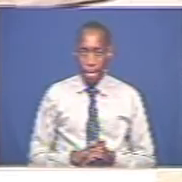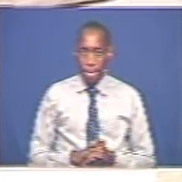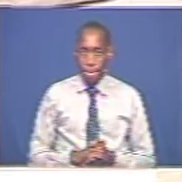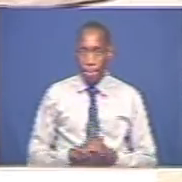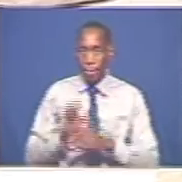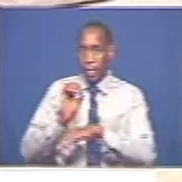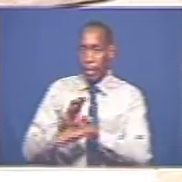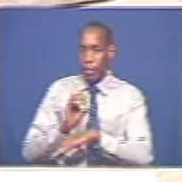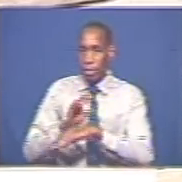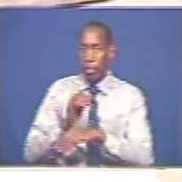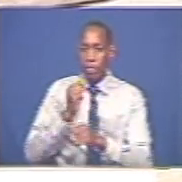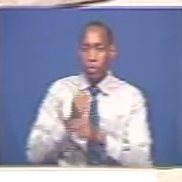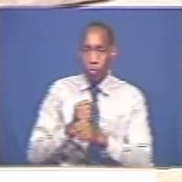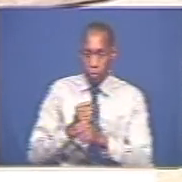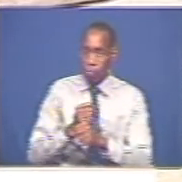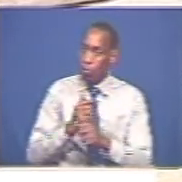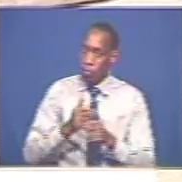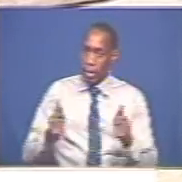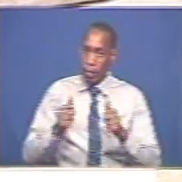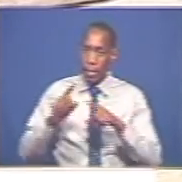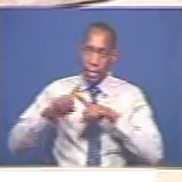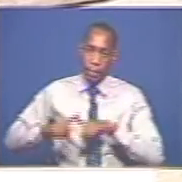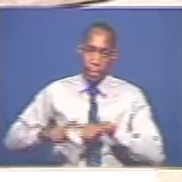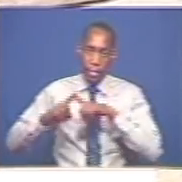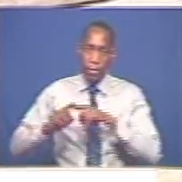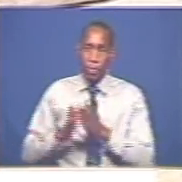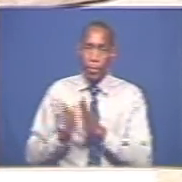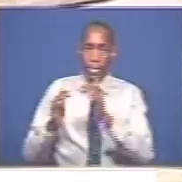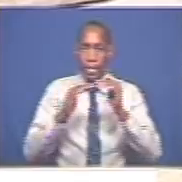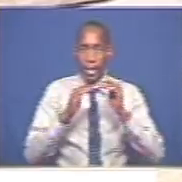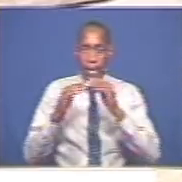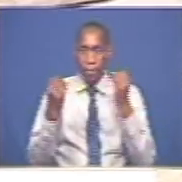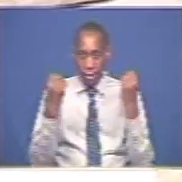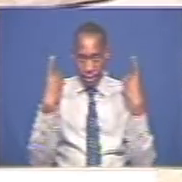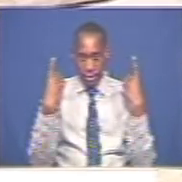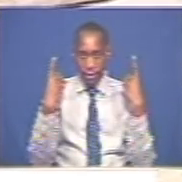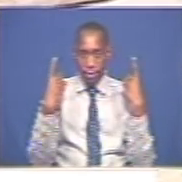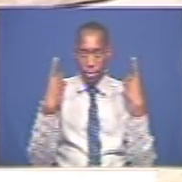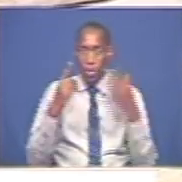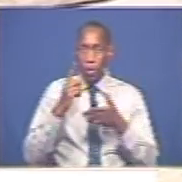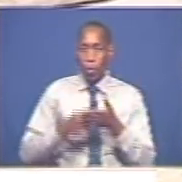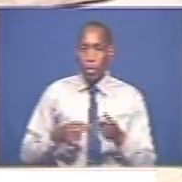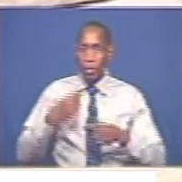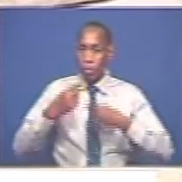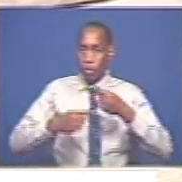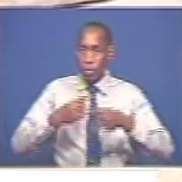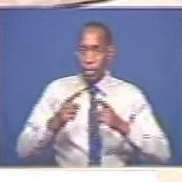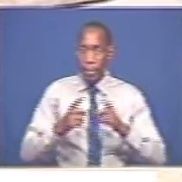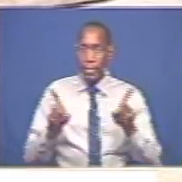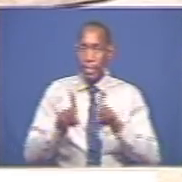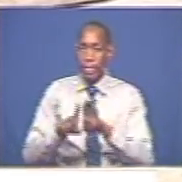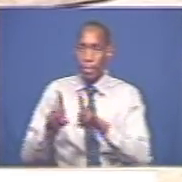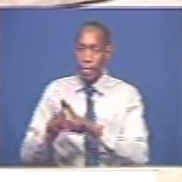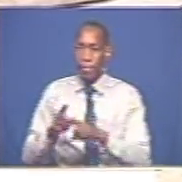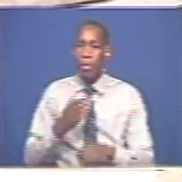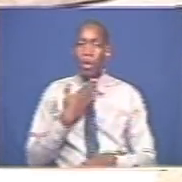counselors do what they know best. Mm-hmm. Depending on their level of understanding, yeah, of what is going on. But I would also like to